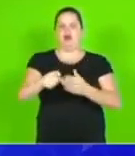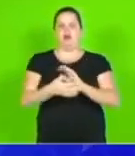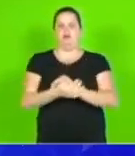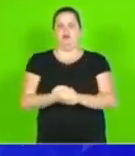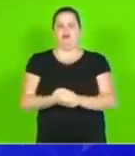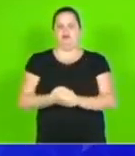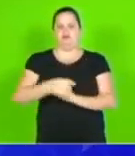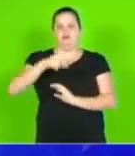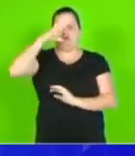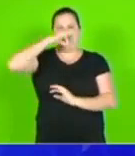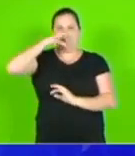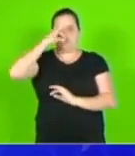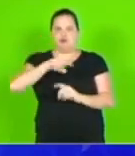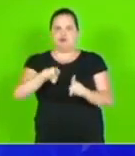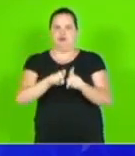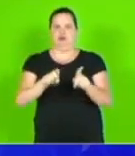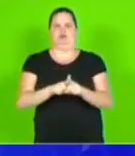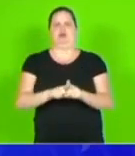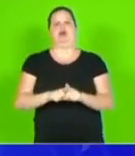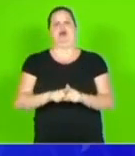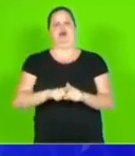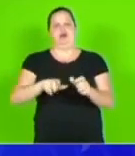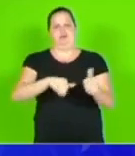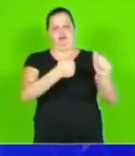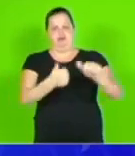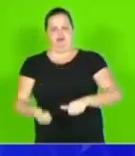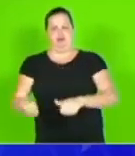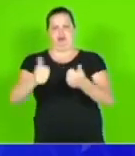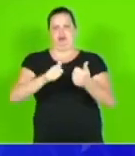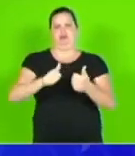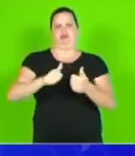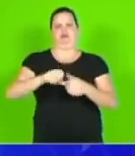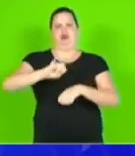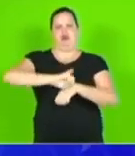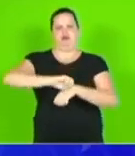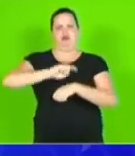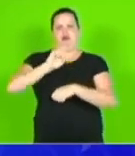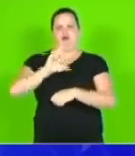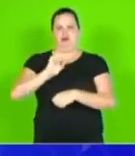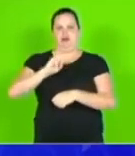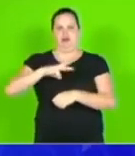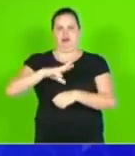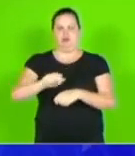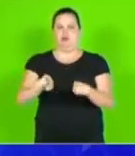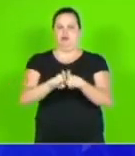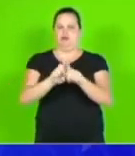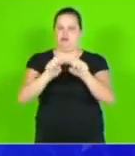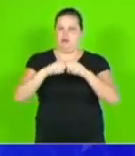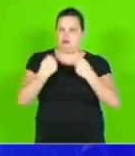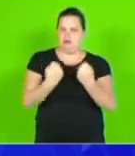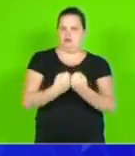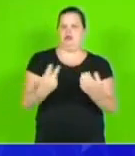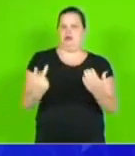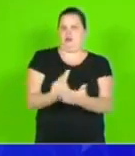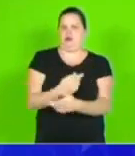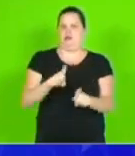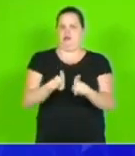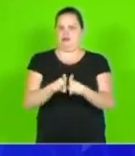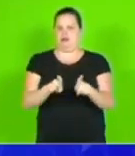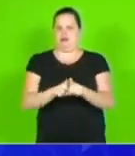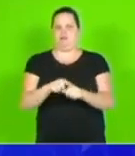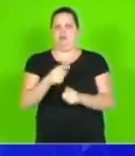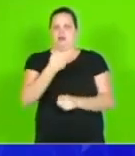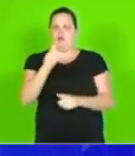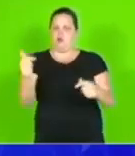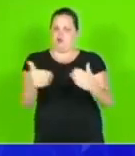also realized projects of assistance in Peru. We've had baptisms there and seminars in